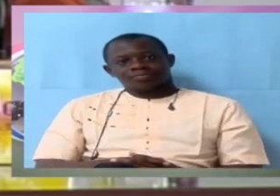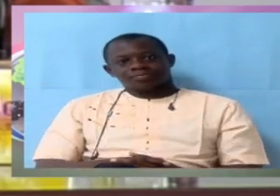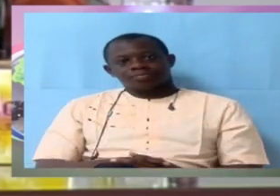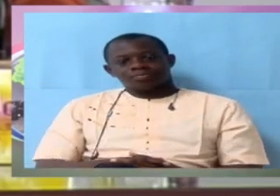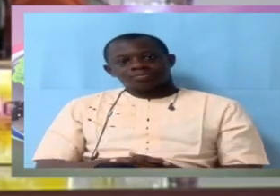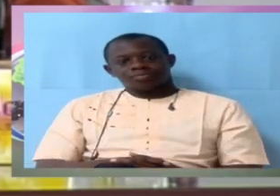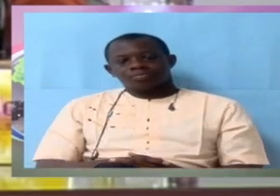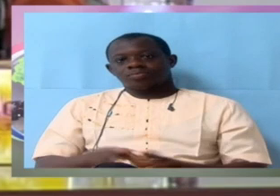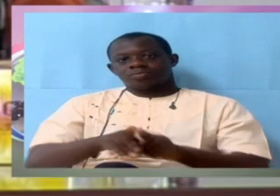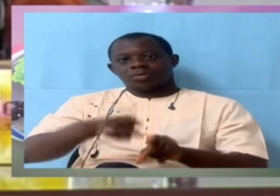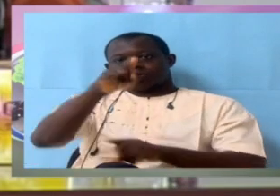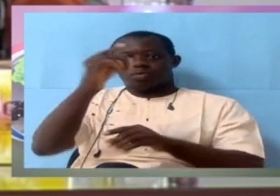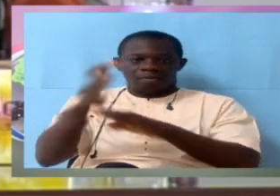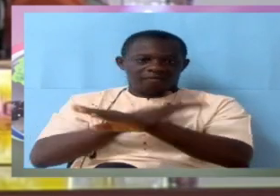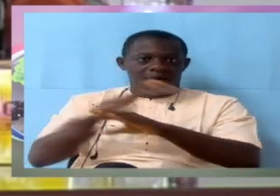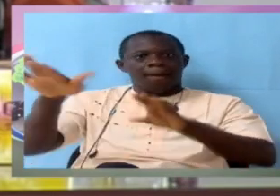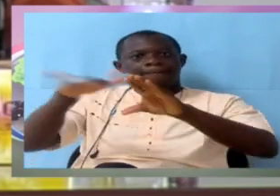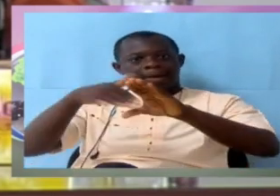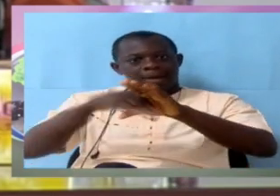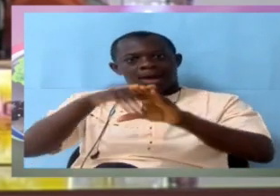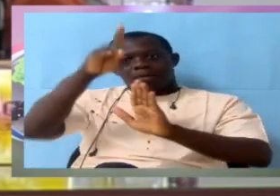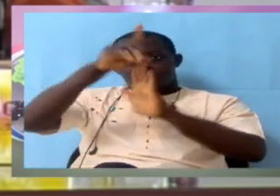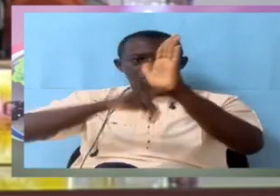that you joined this program